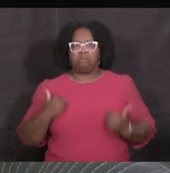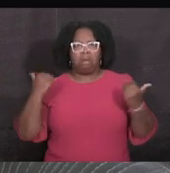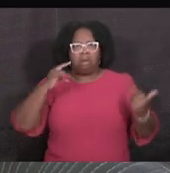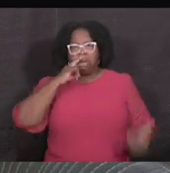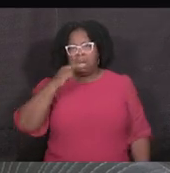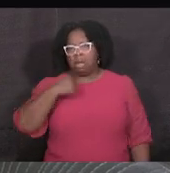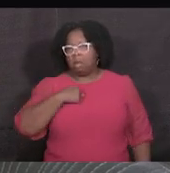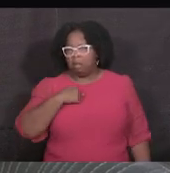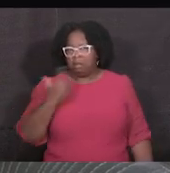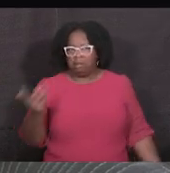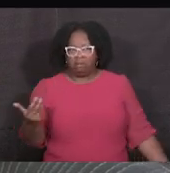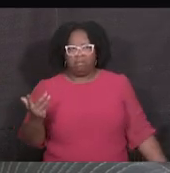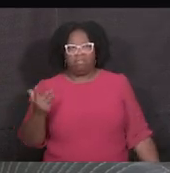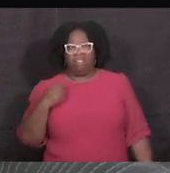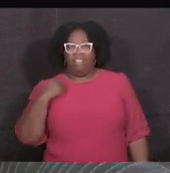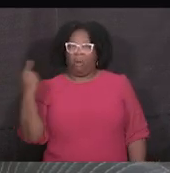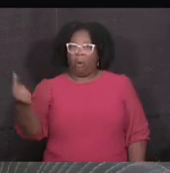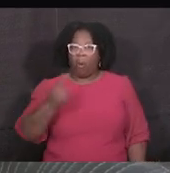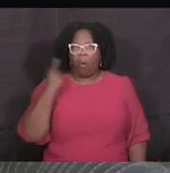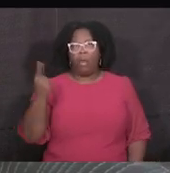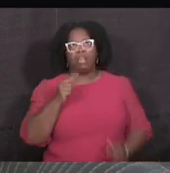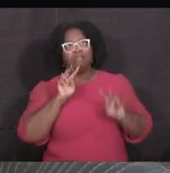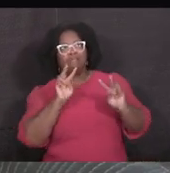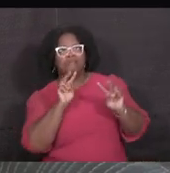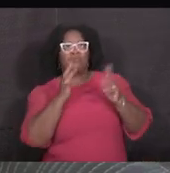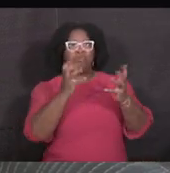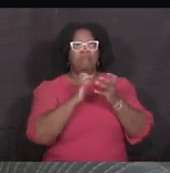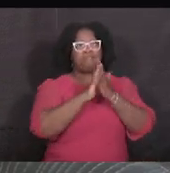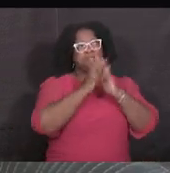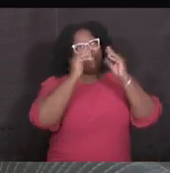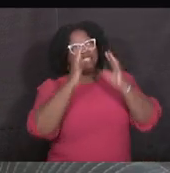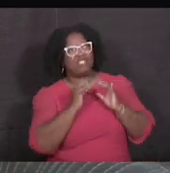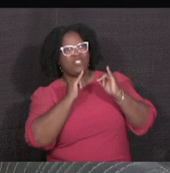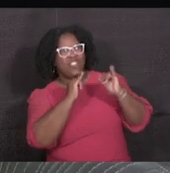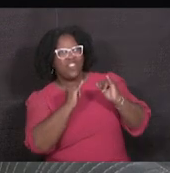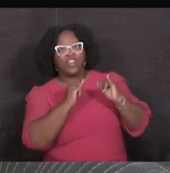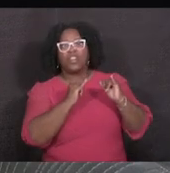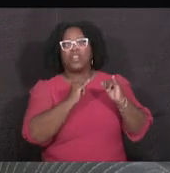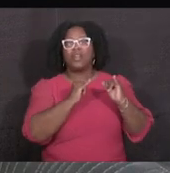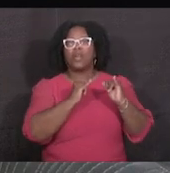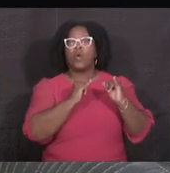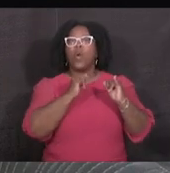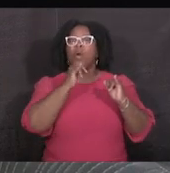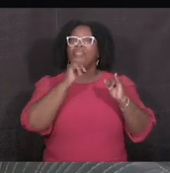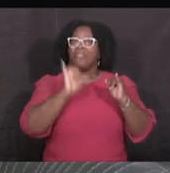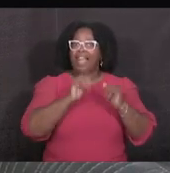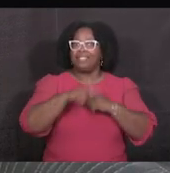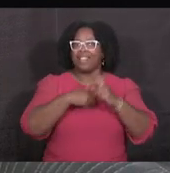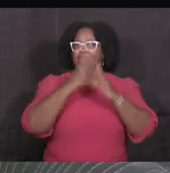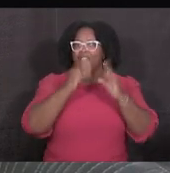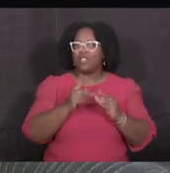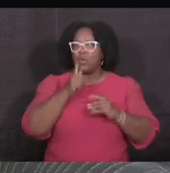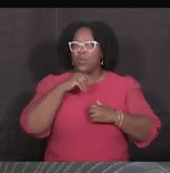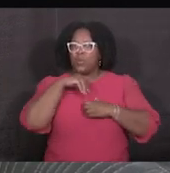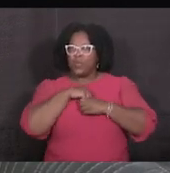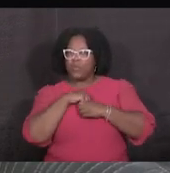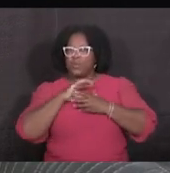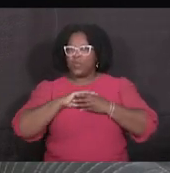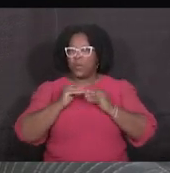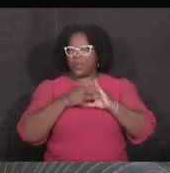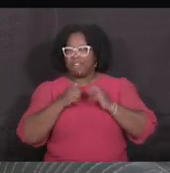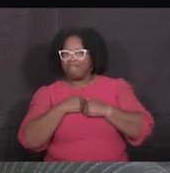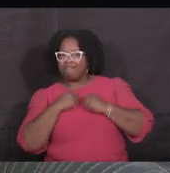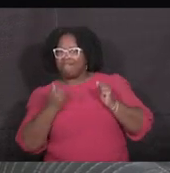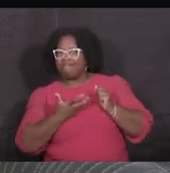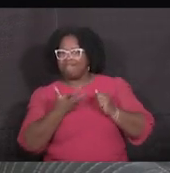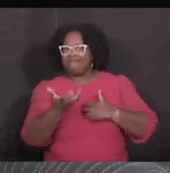kid. And I always wanted to teach, but I wanted to be one of those teachers who had stories to tell. Mm. And maybe I have a few more stories